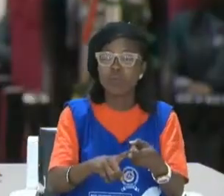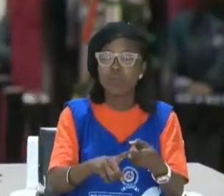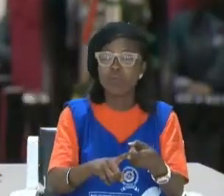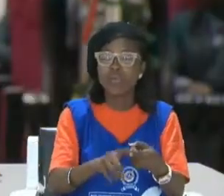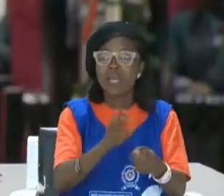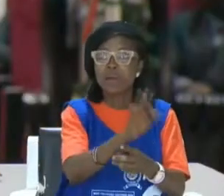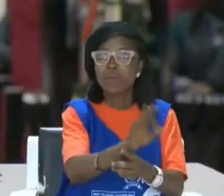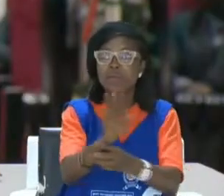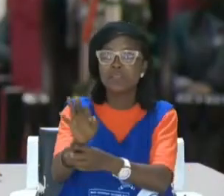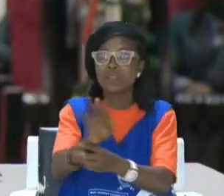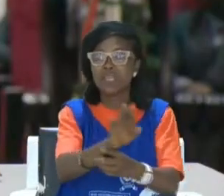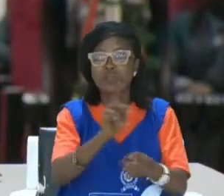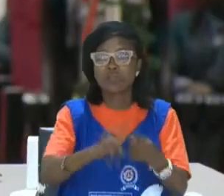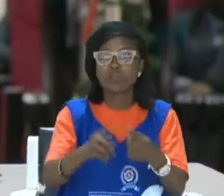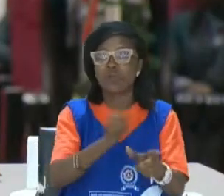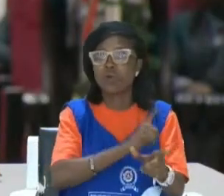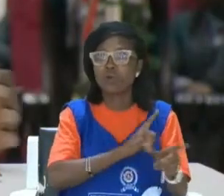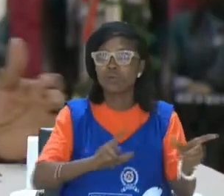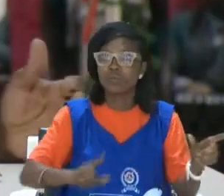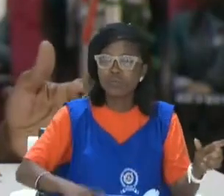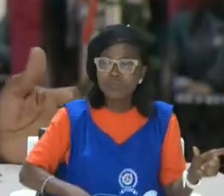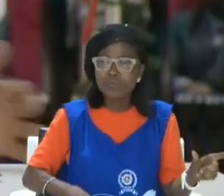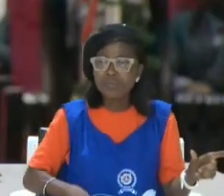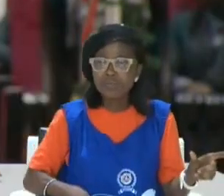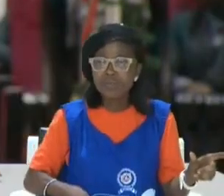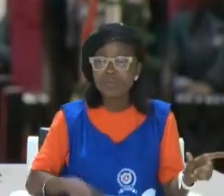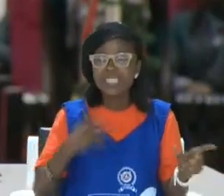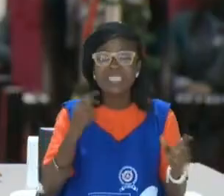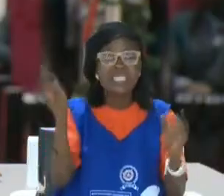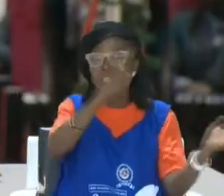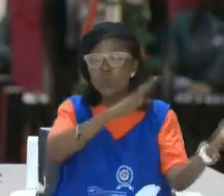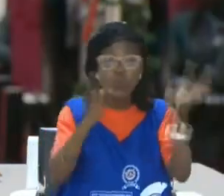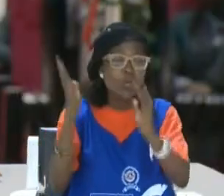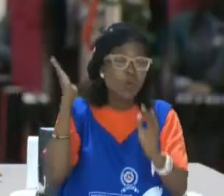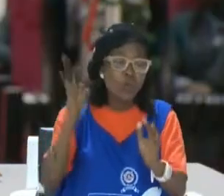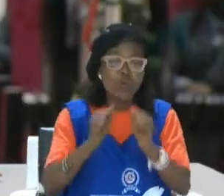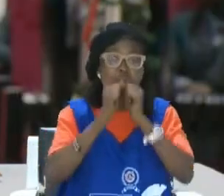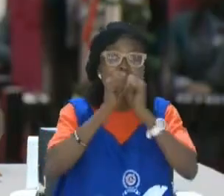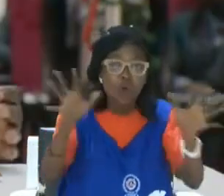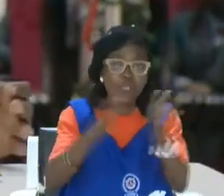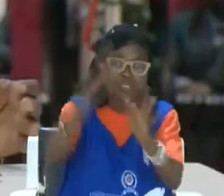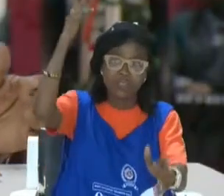minister unto the Lord, the wind will blow